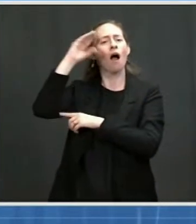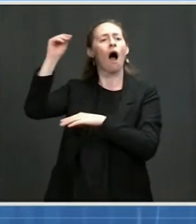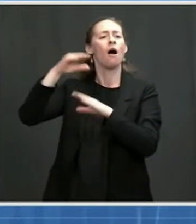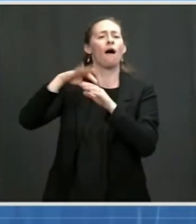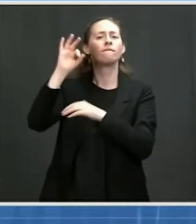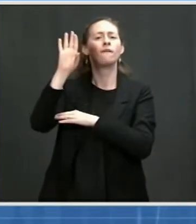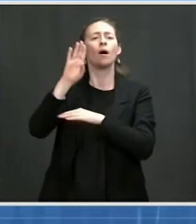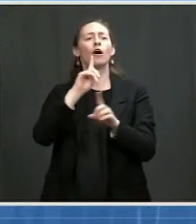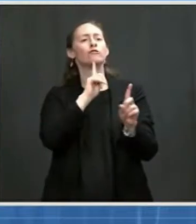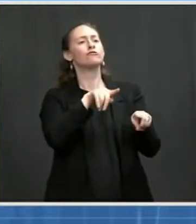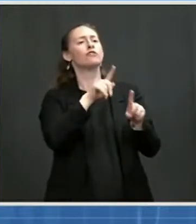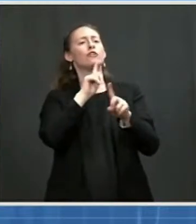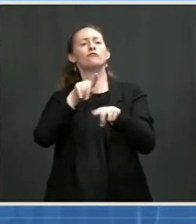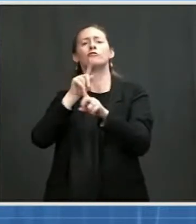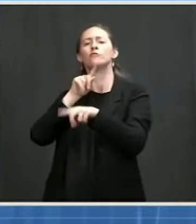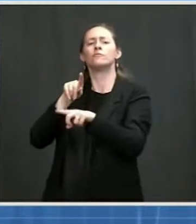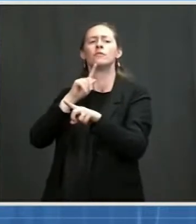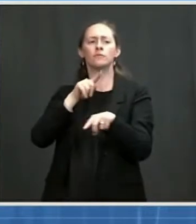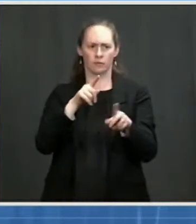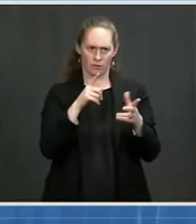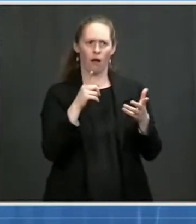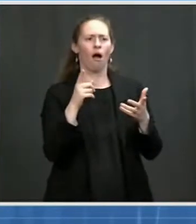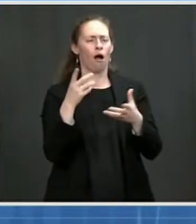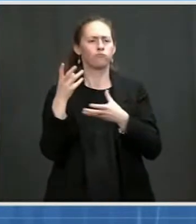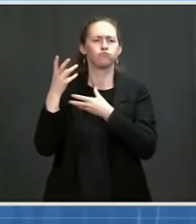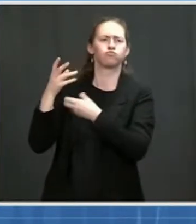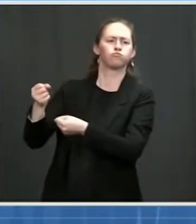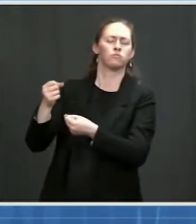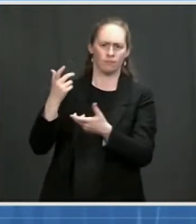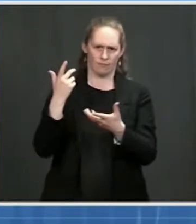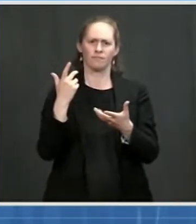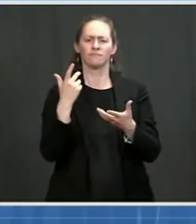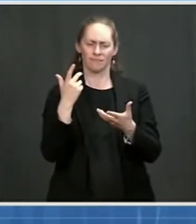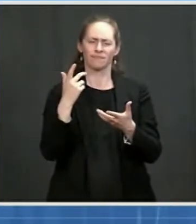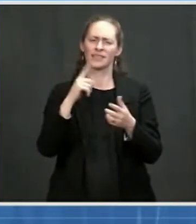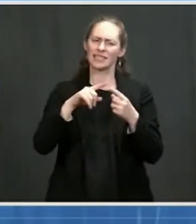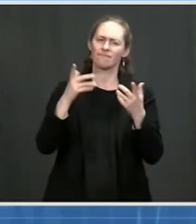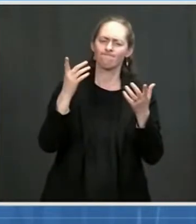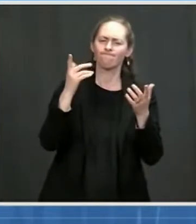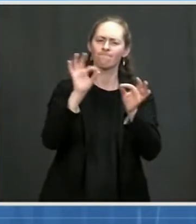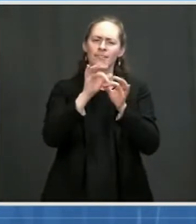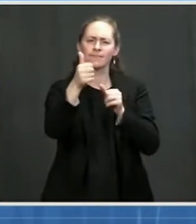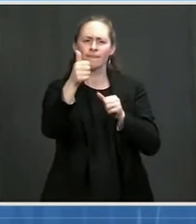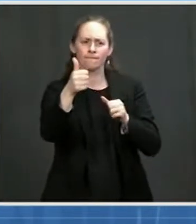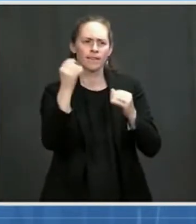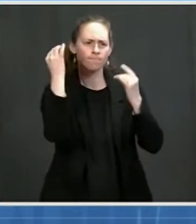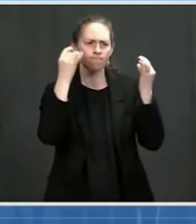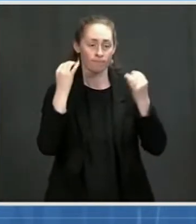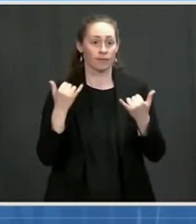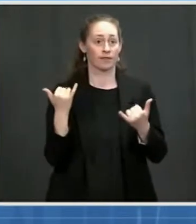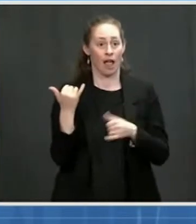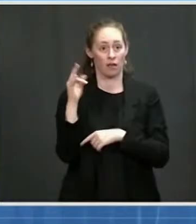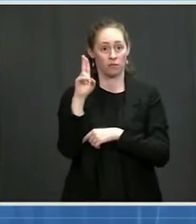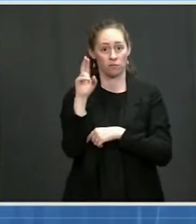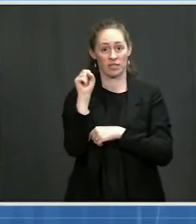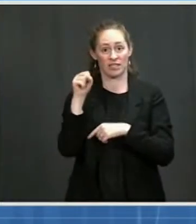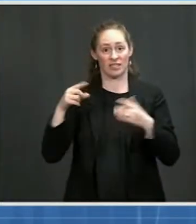available. Today, the U.S. will hit 50% of adult Americans that are fully